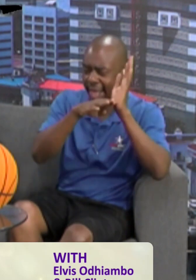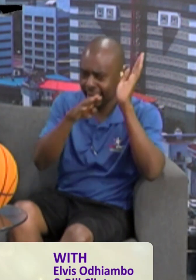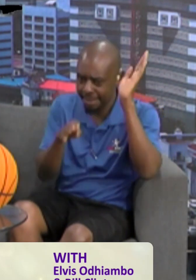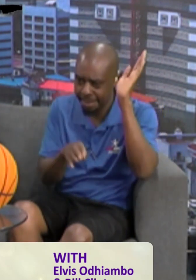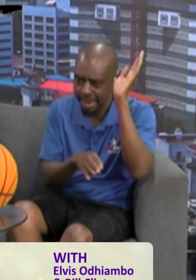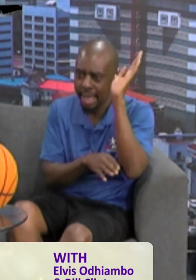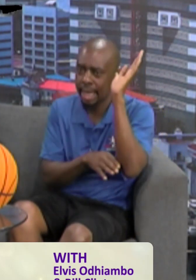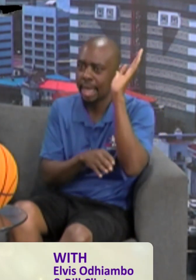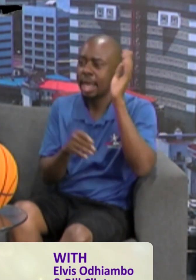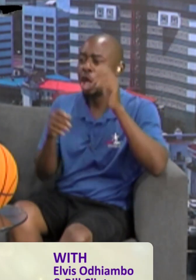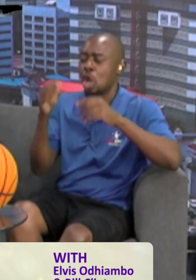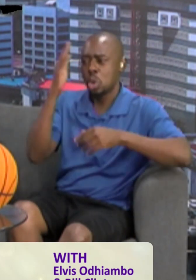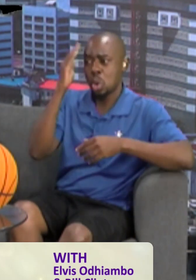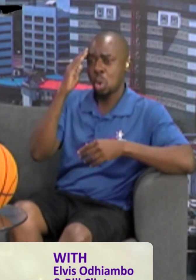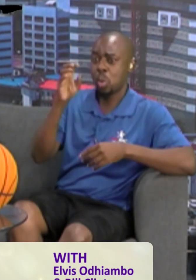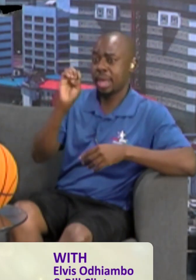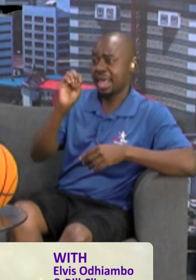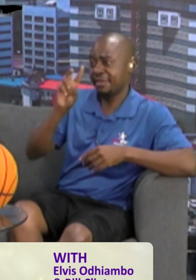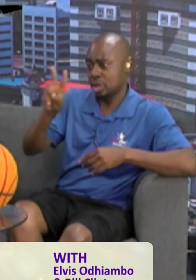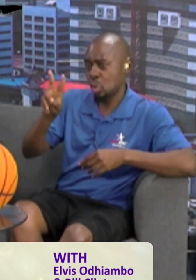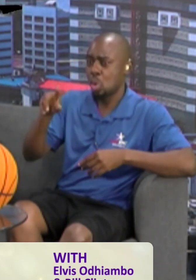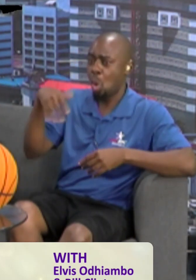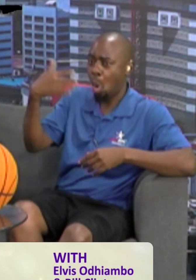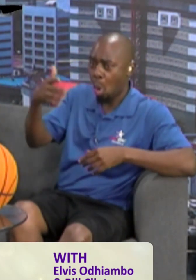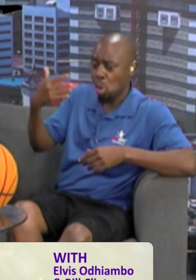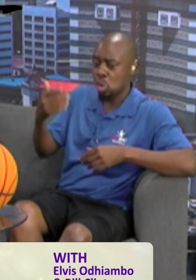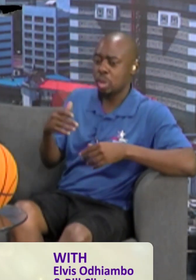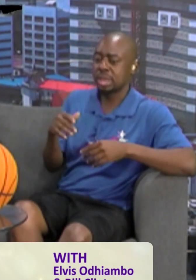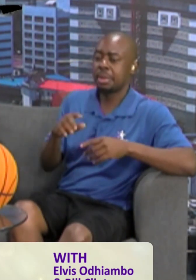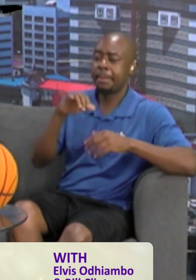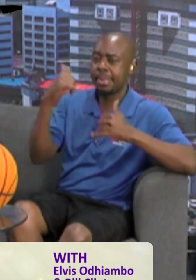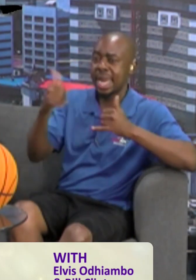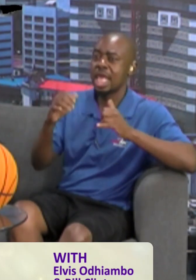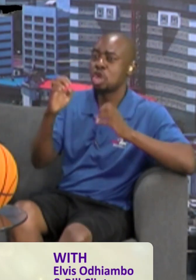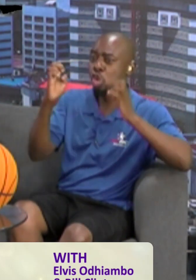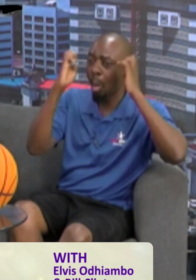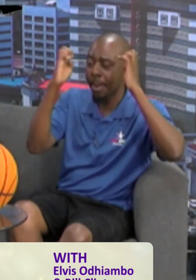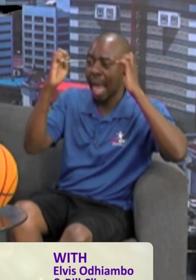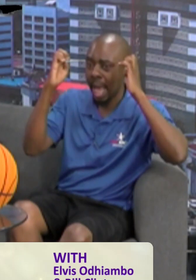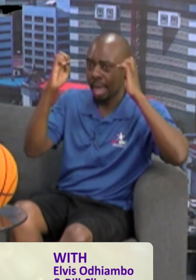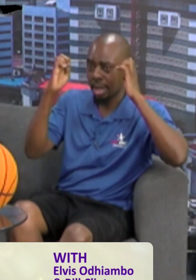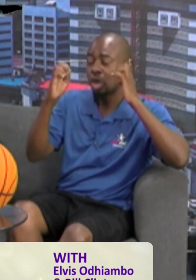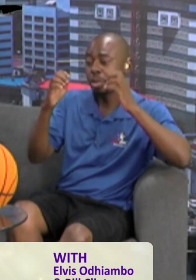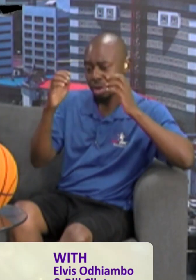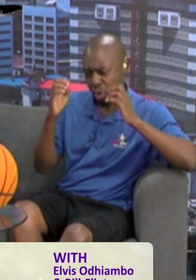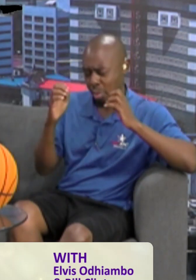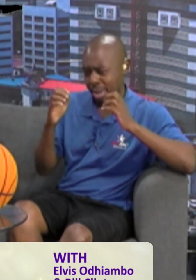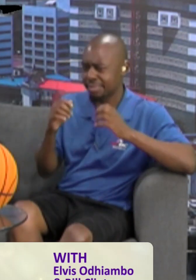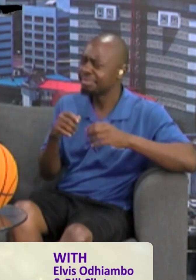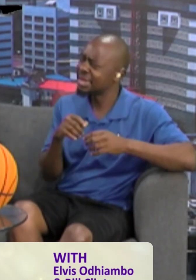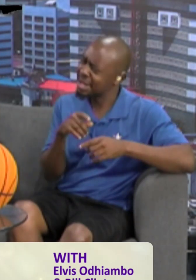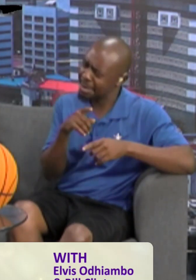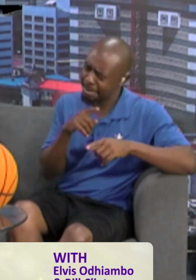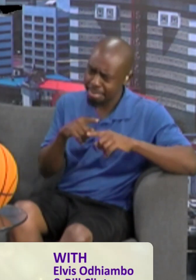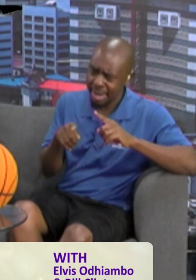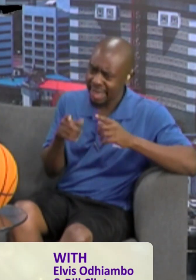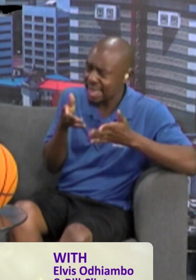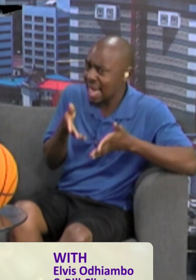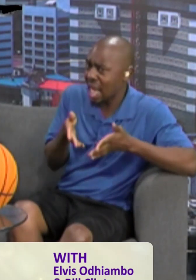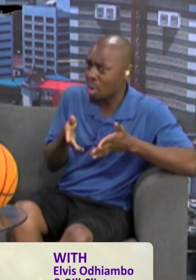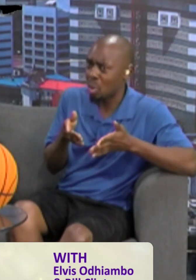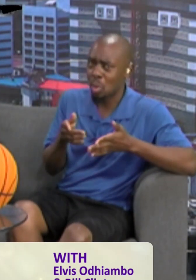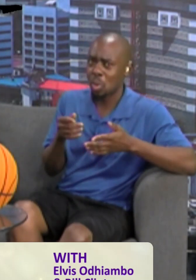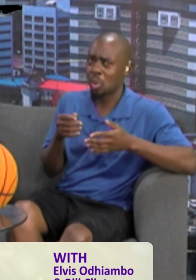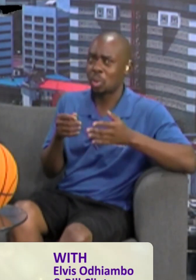dropping points and going back to to the bottom of the table, right? Because Everton is always playing in the